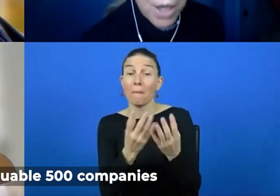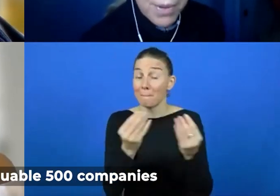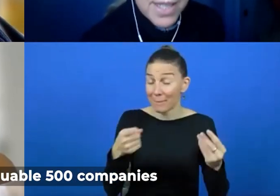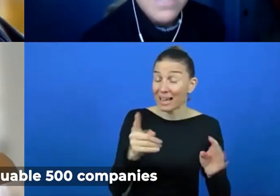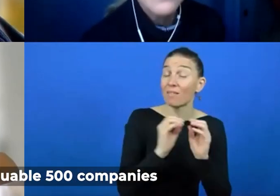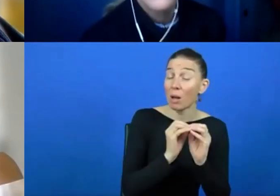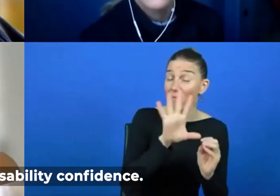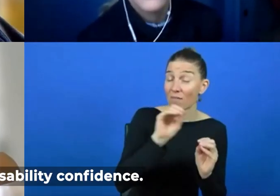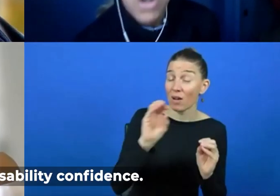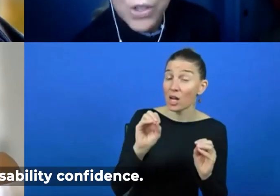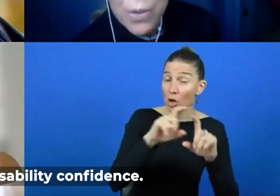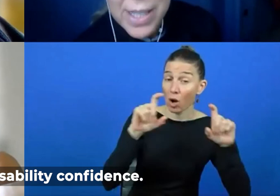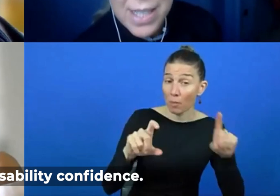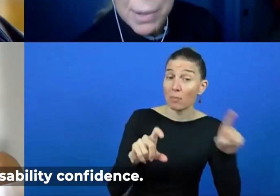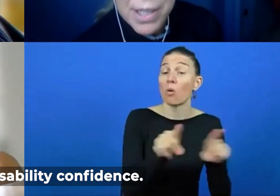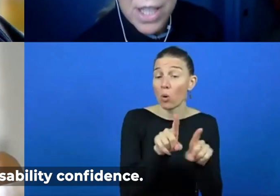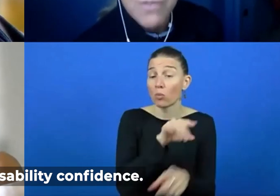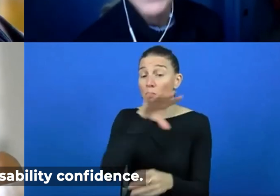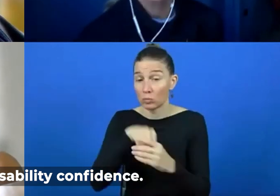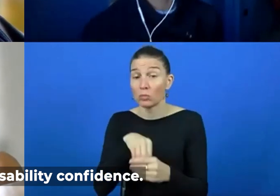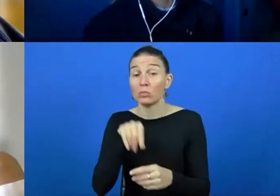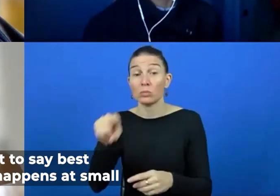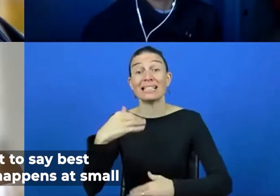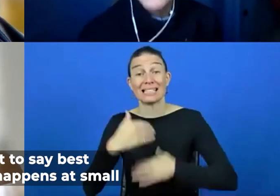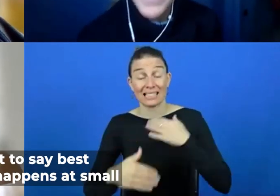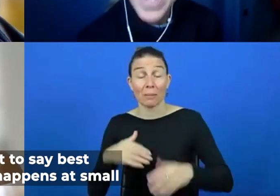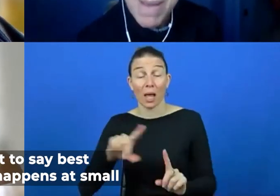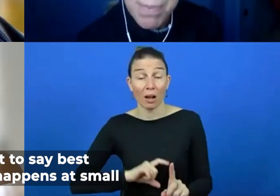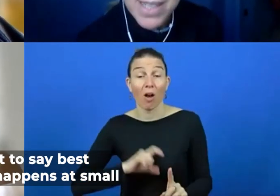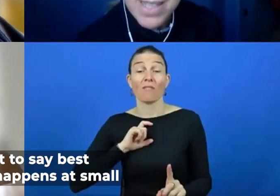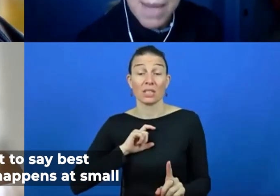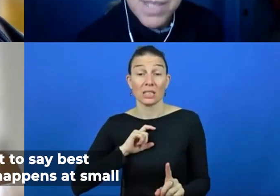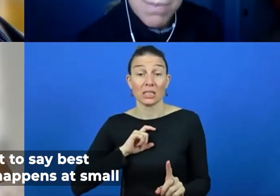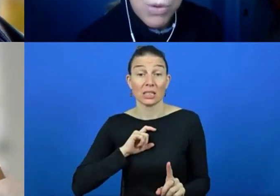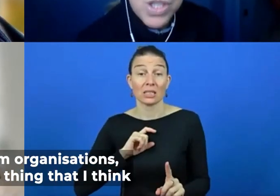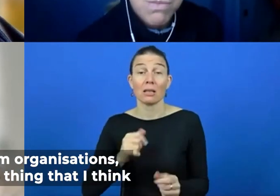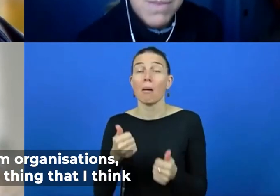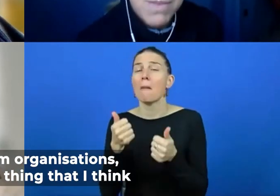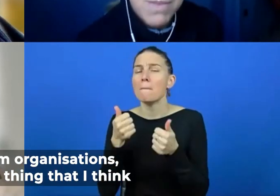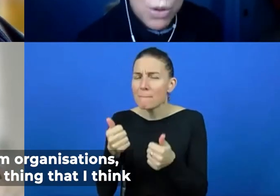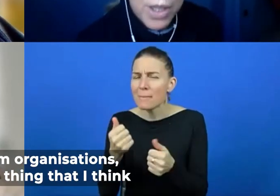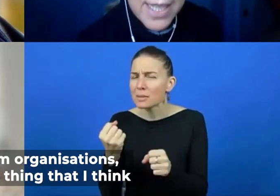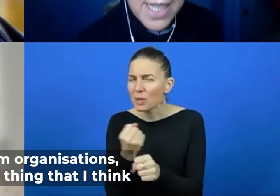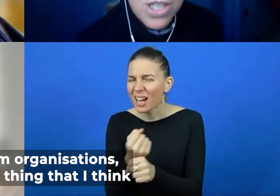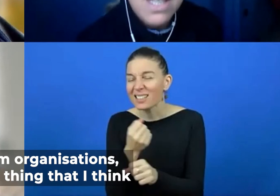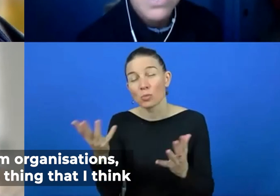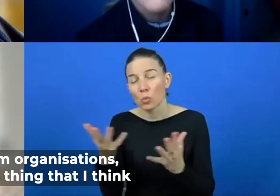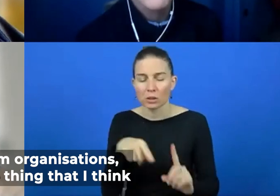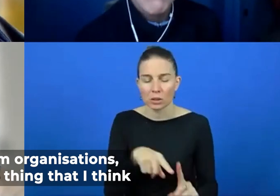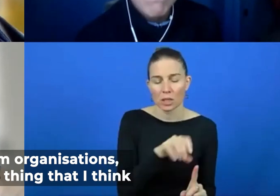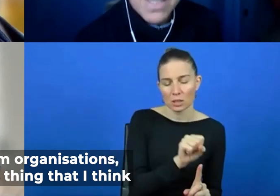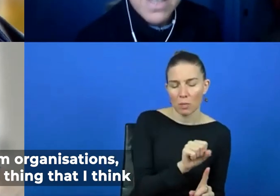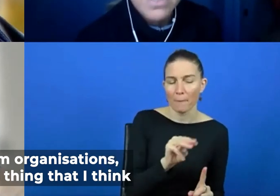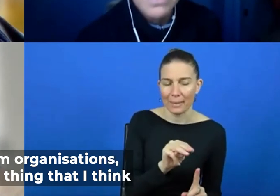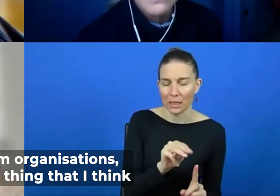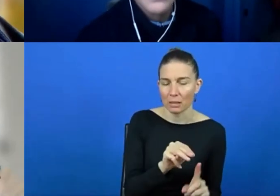500 companies are also in disability confidence. I want to say best practice happens at small to medium organizations. But